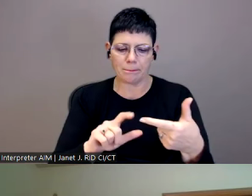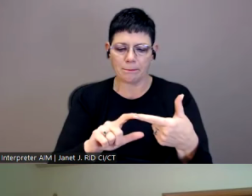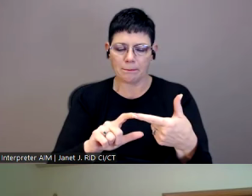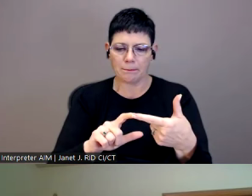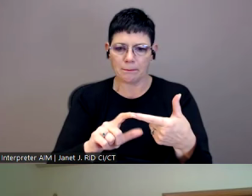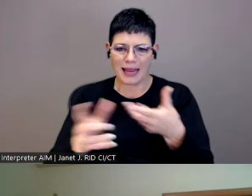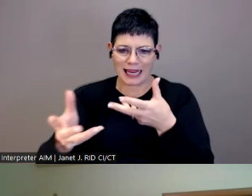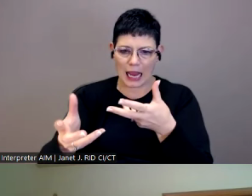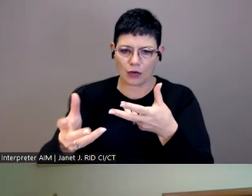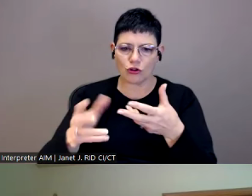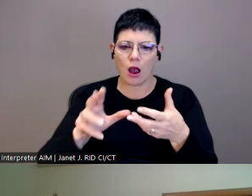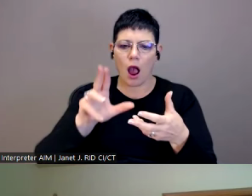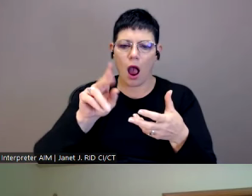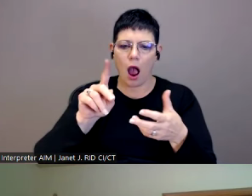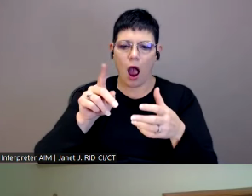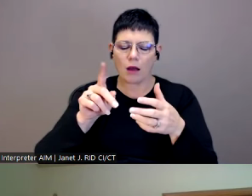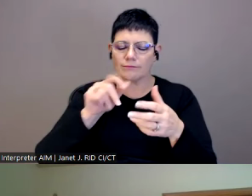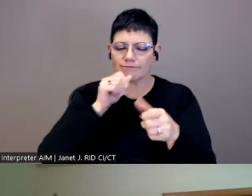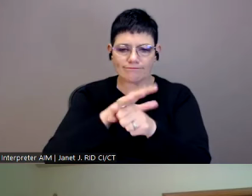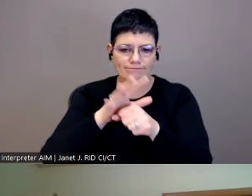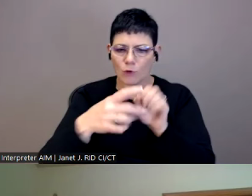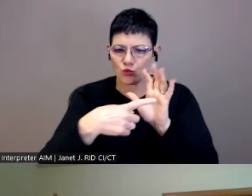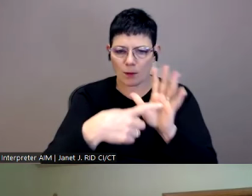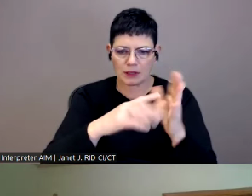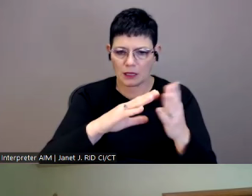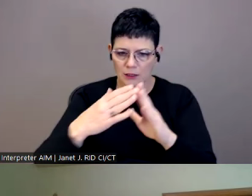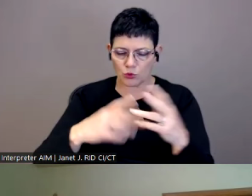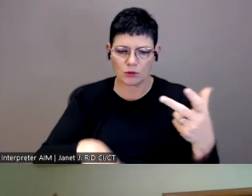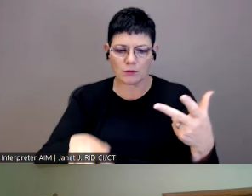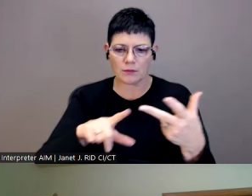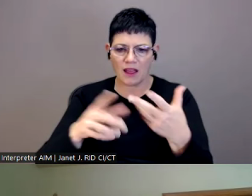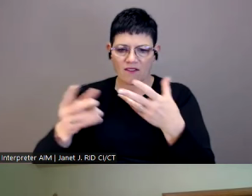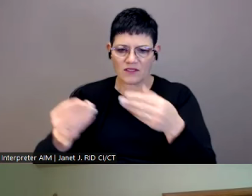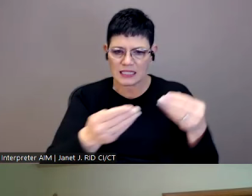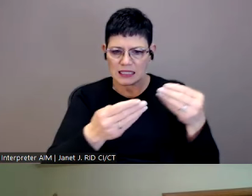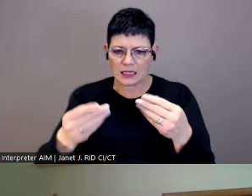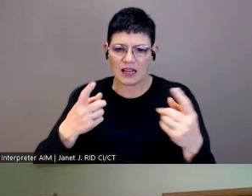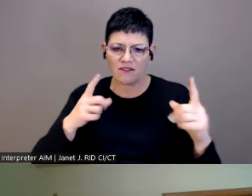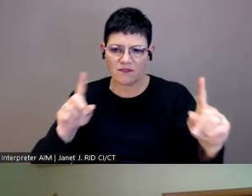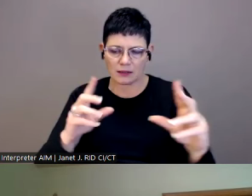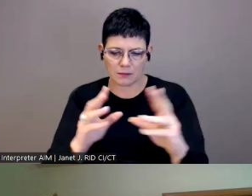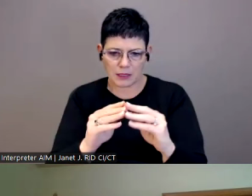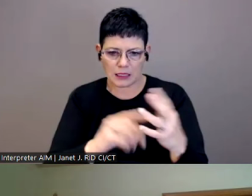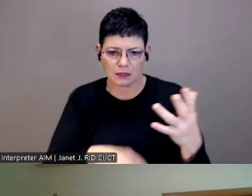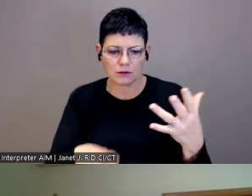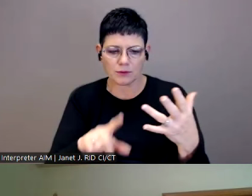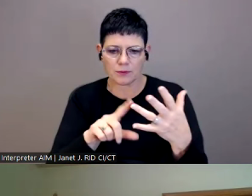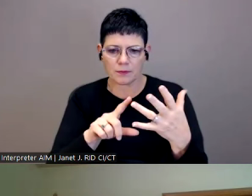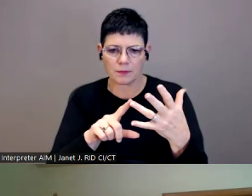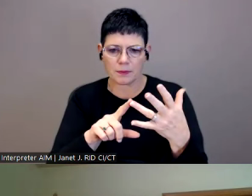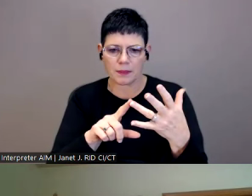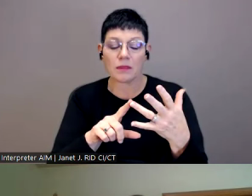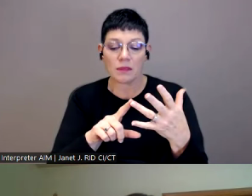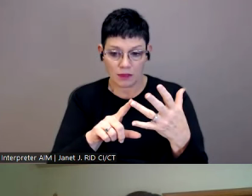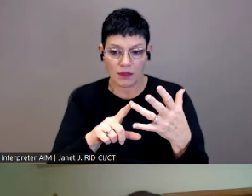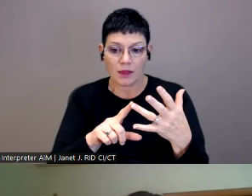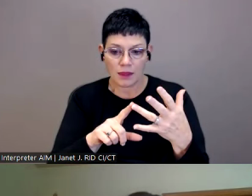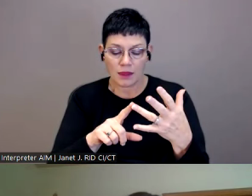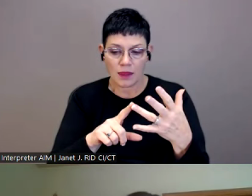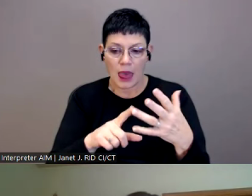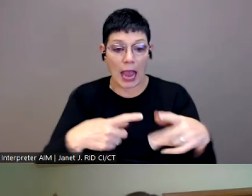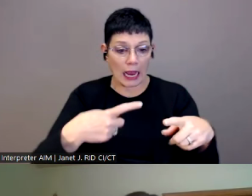engaging underrepresented communities, facilitating effective meetings, making conflict a